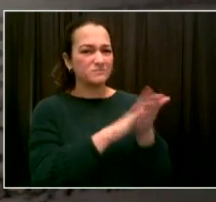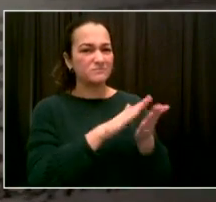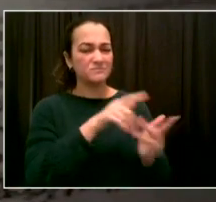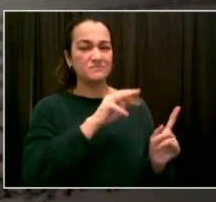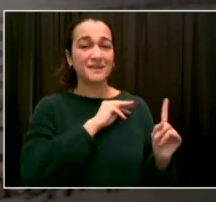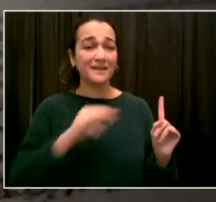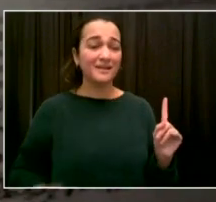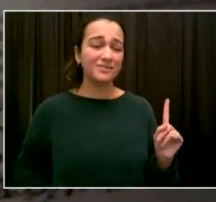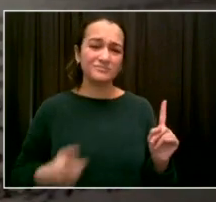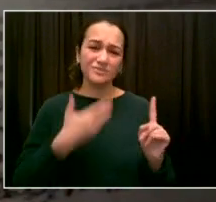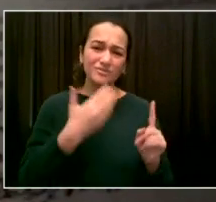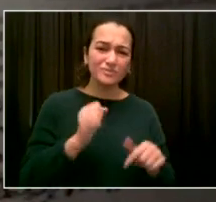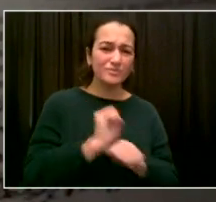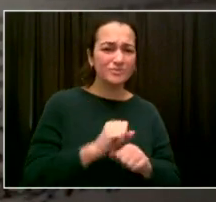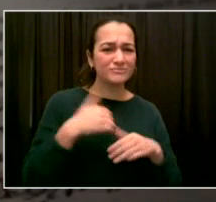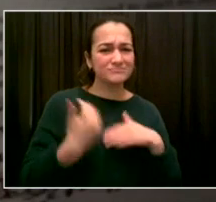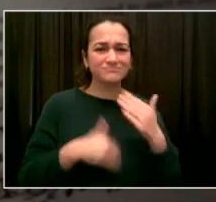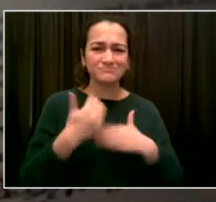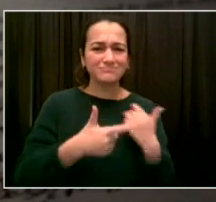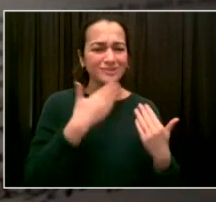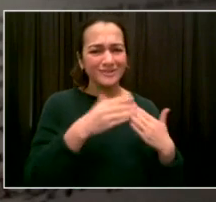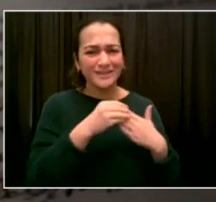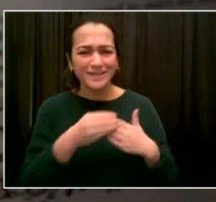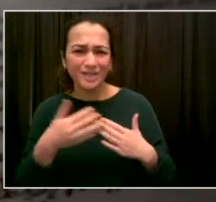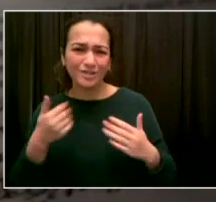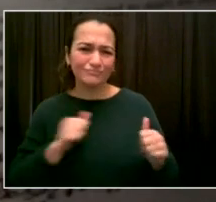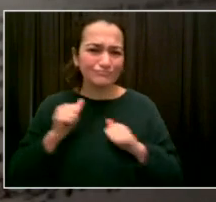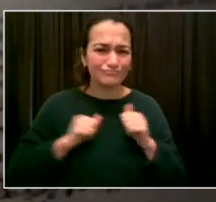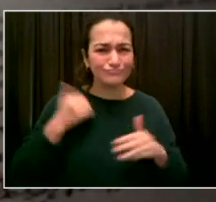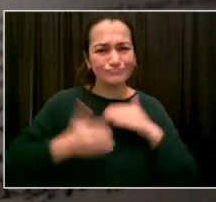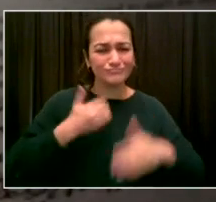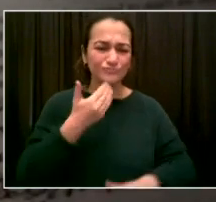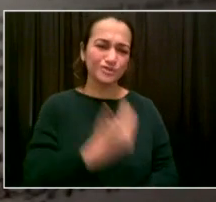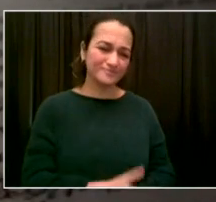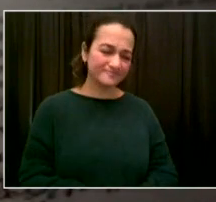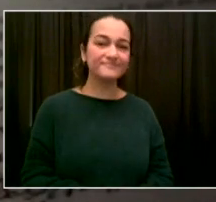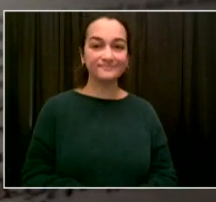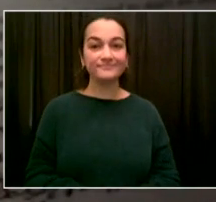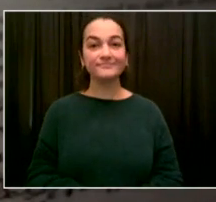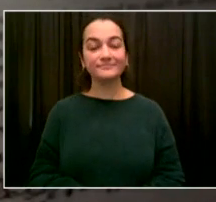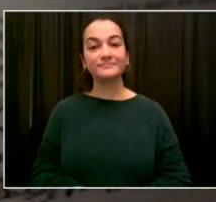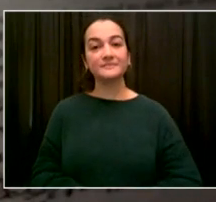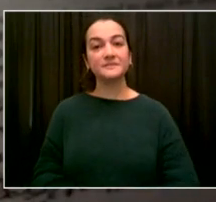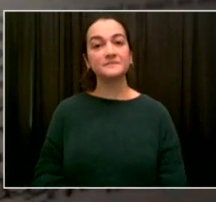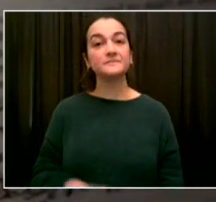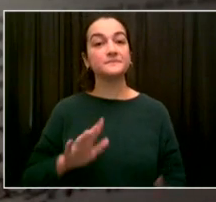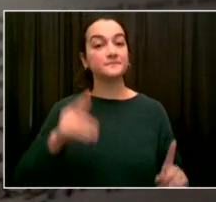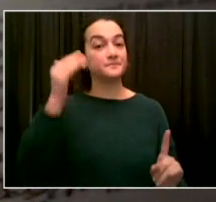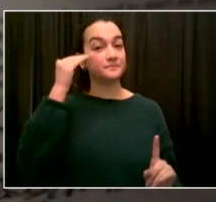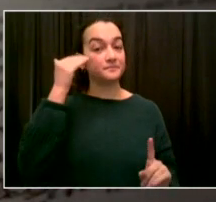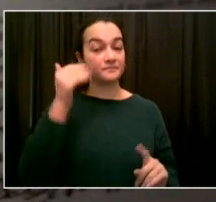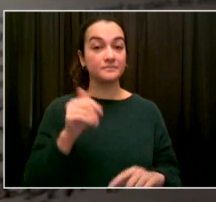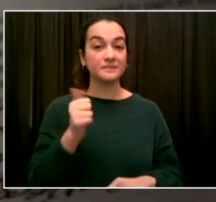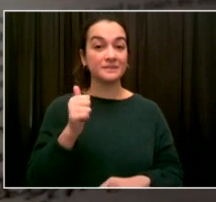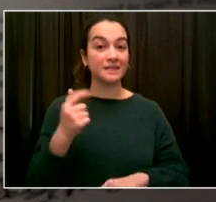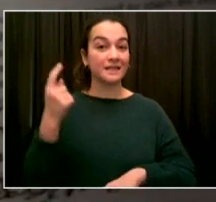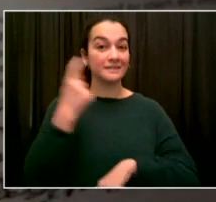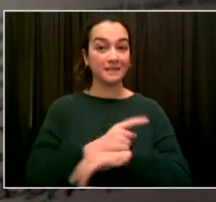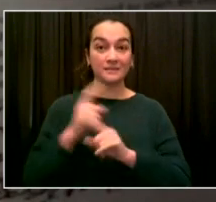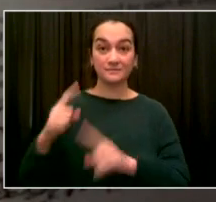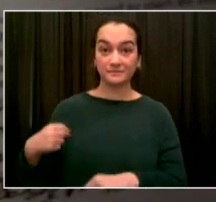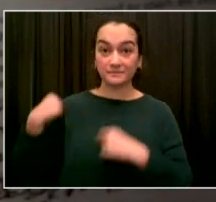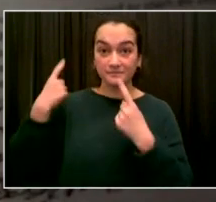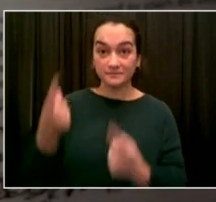last 10 days makes it clear that we cannot count on the federal government to do what needs doing when it comes to